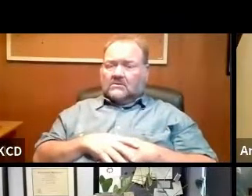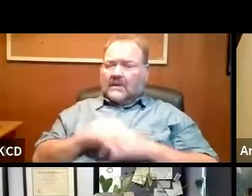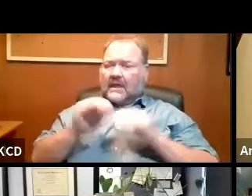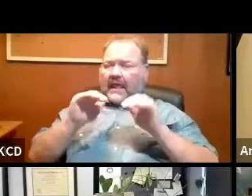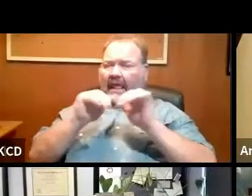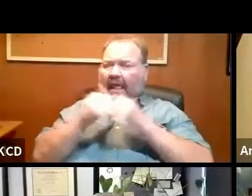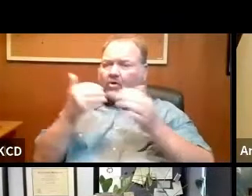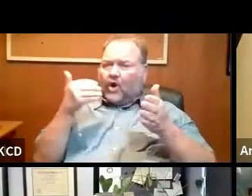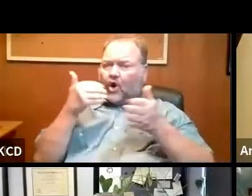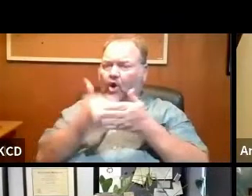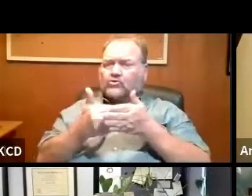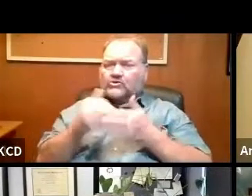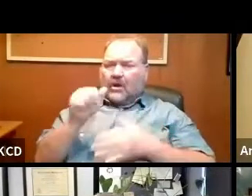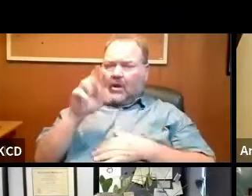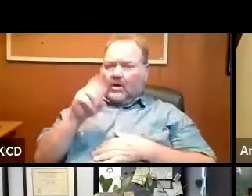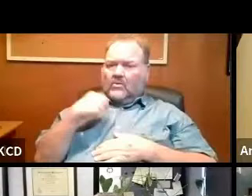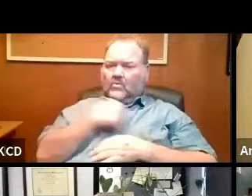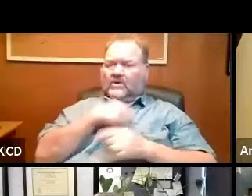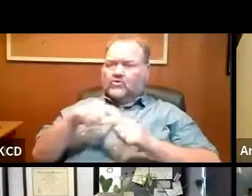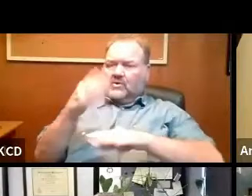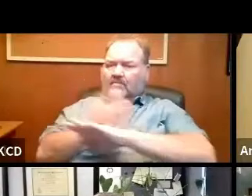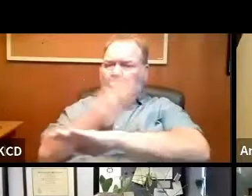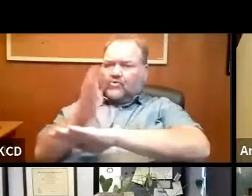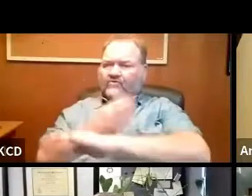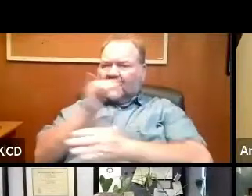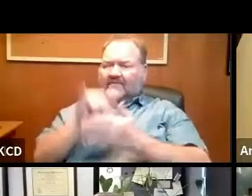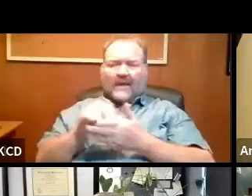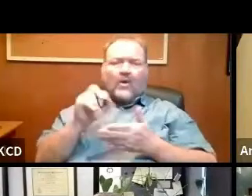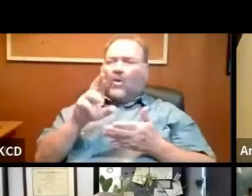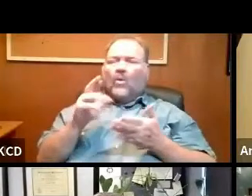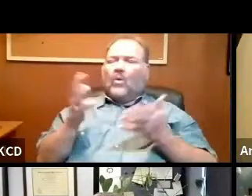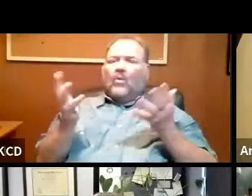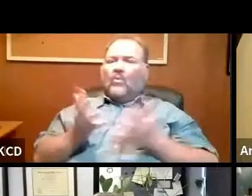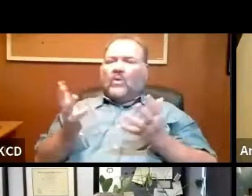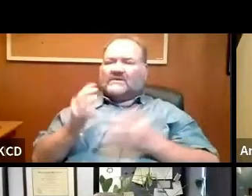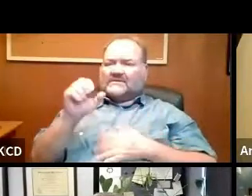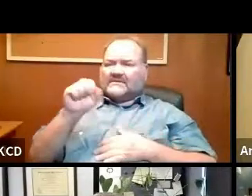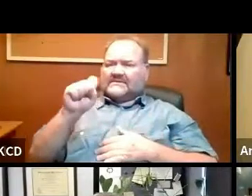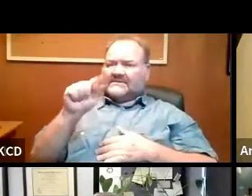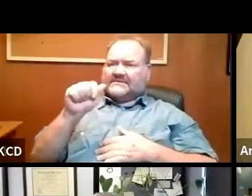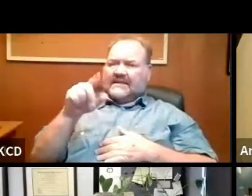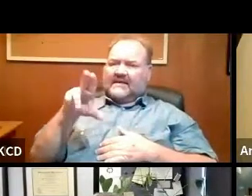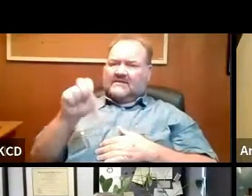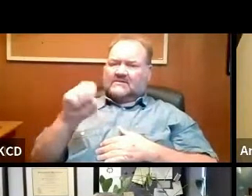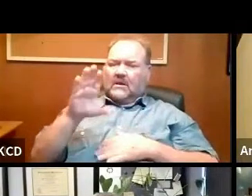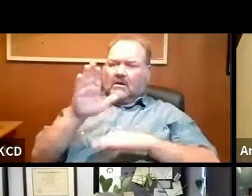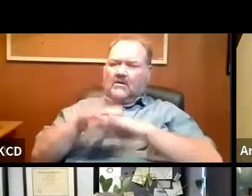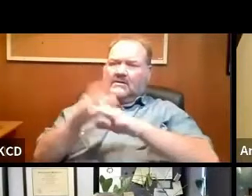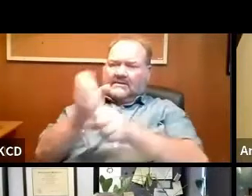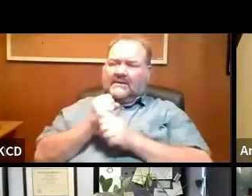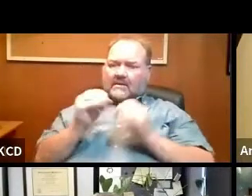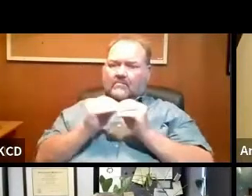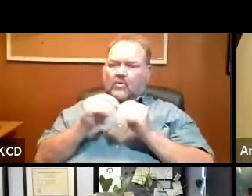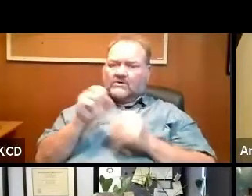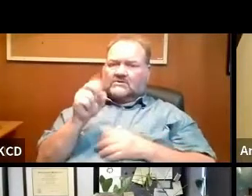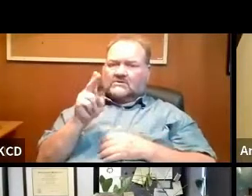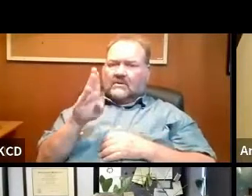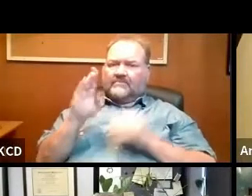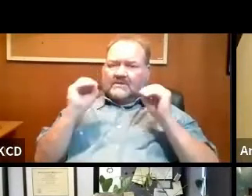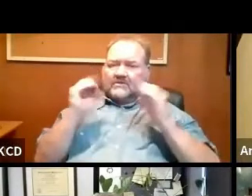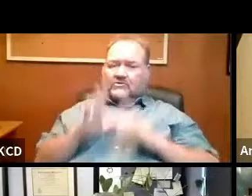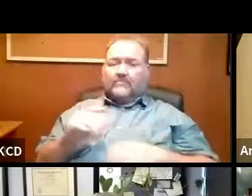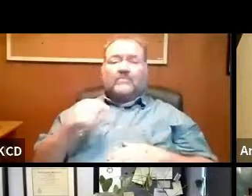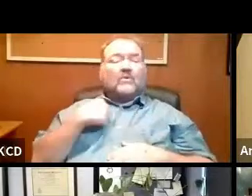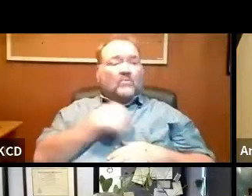how close are we to improving that, or kind of what would be the status on getting more substitute teachers? We